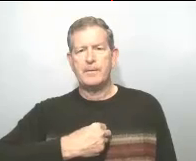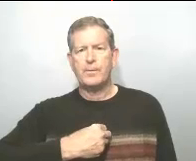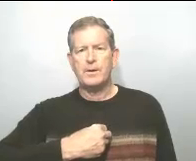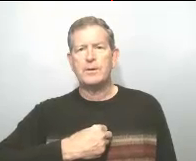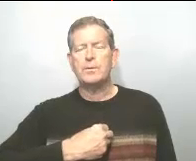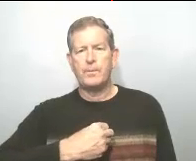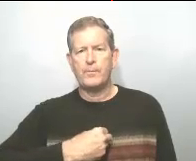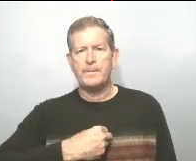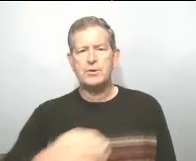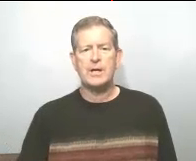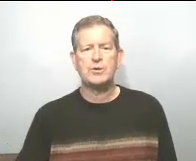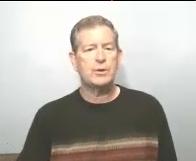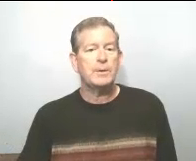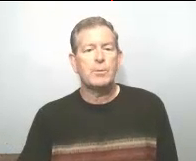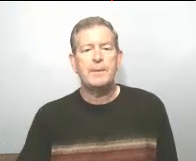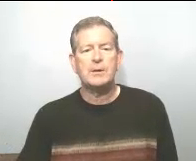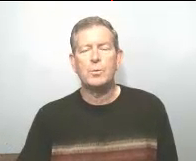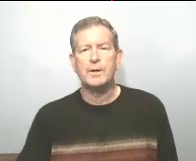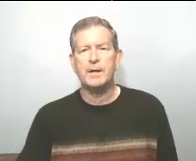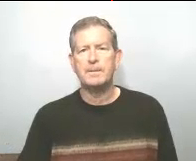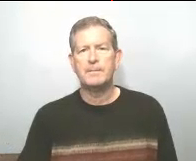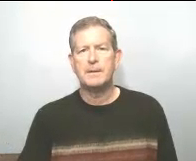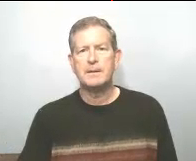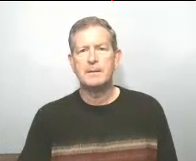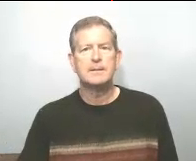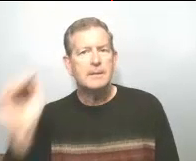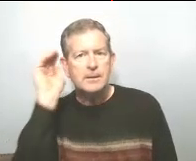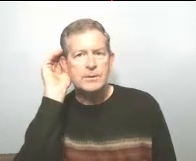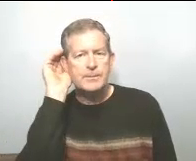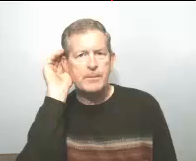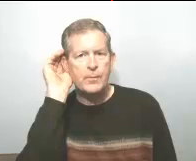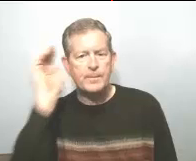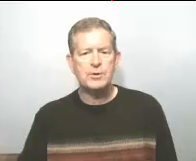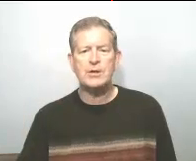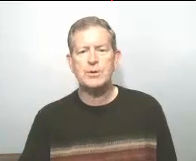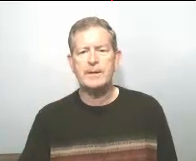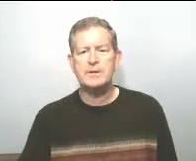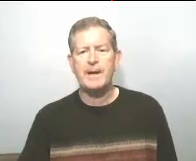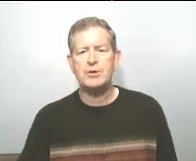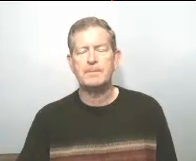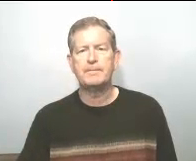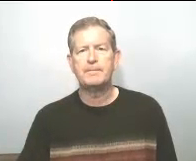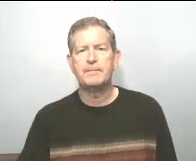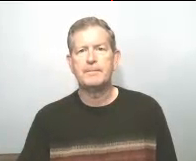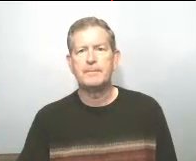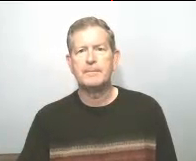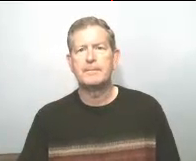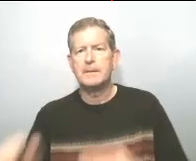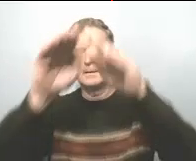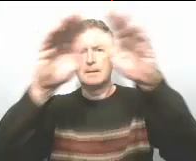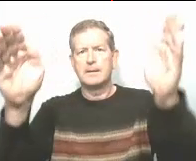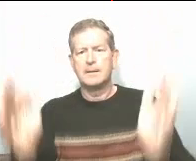and therefore you perform this gesture. You don't need to repeat the word at all. Écoutez. You'll simply perform the gesture in this fashion.